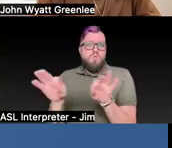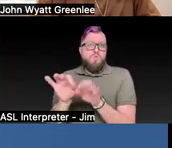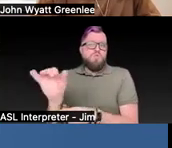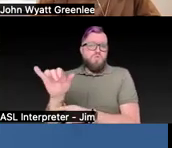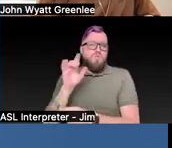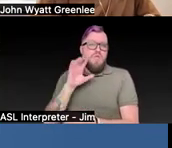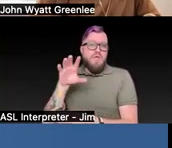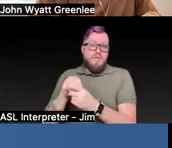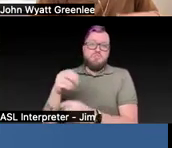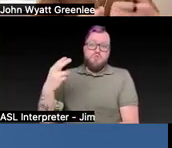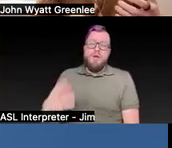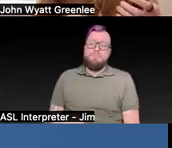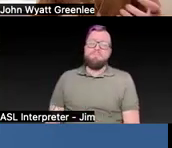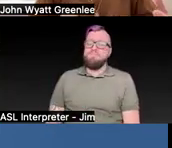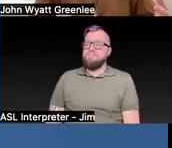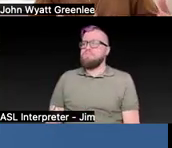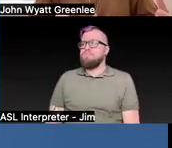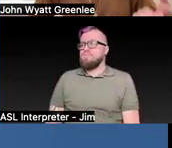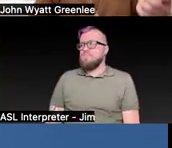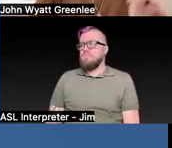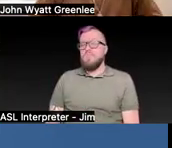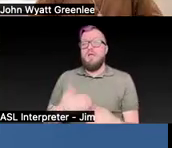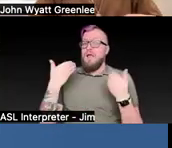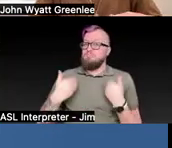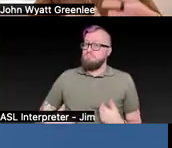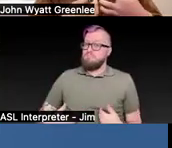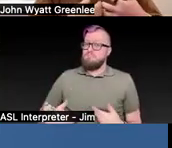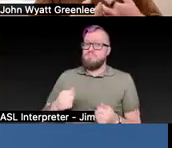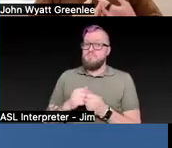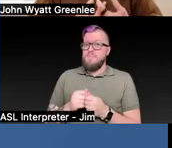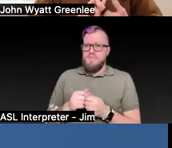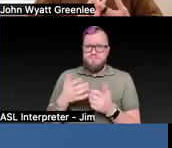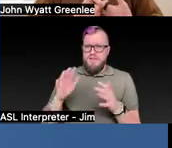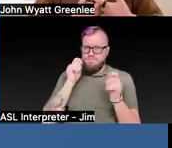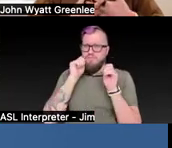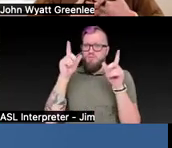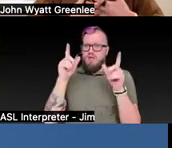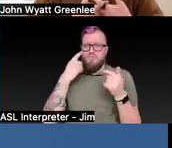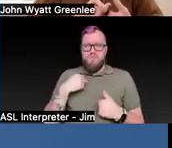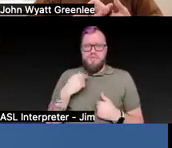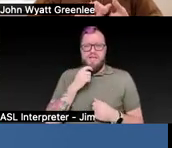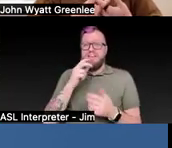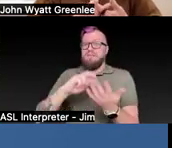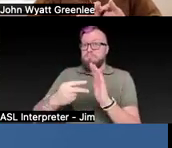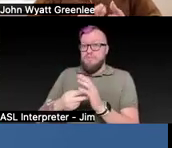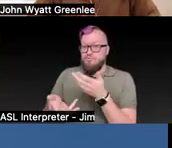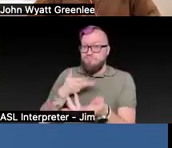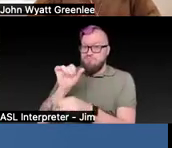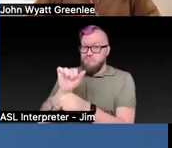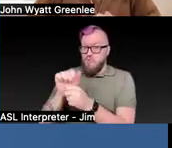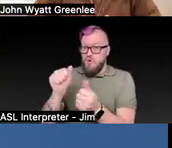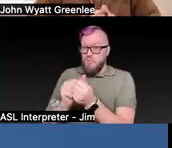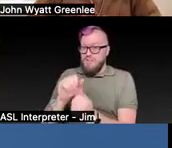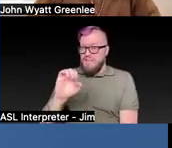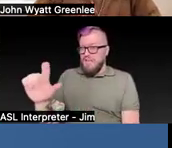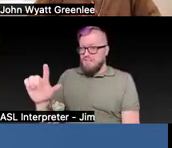historian. Um, I am, somewhat to my surprise, I didn't intend to work with eels, but I am a historian of eels